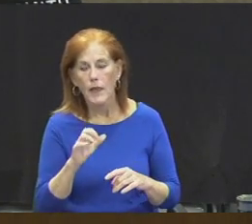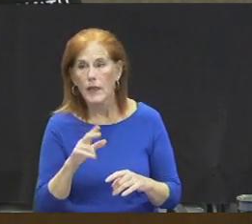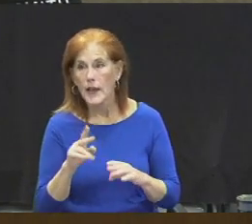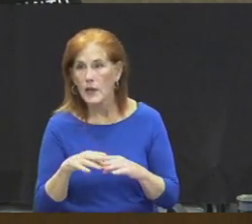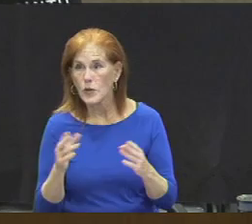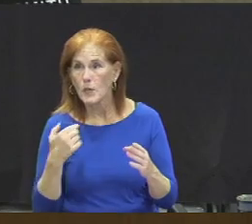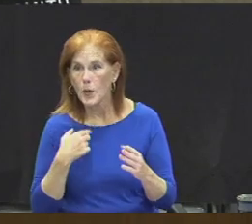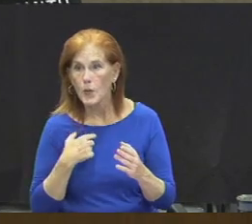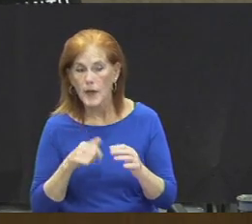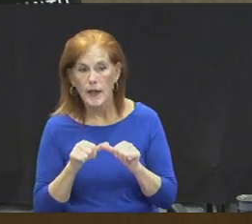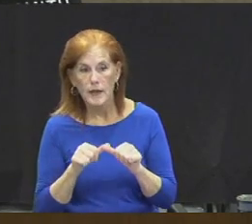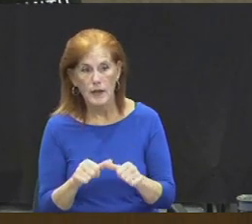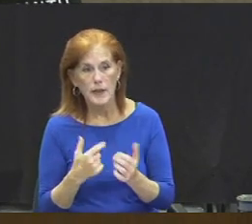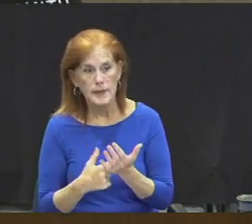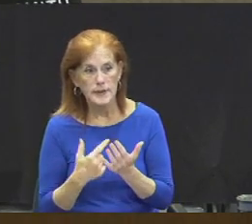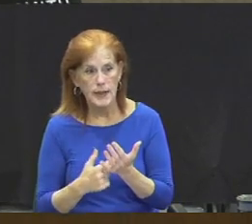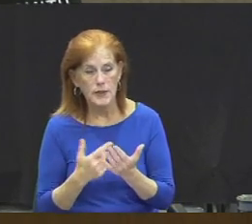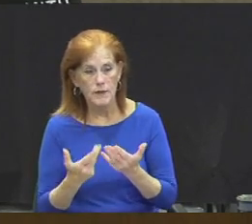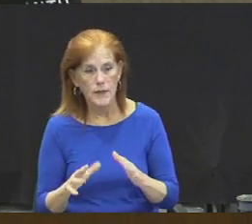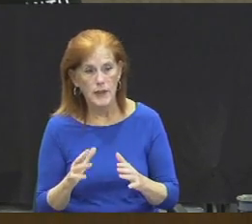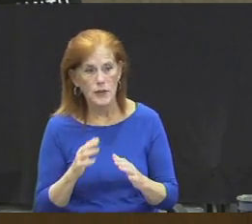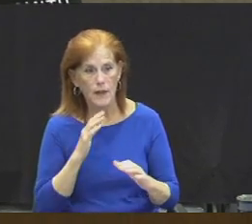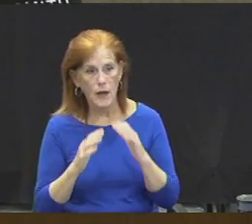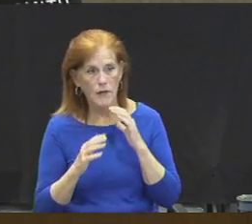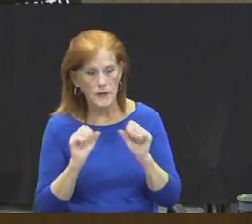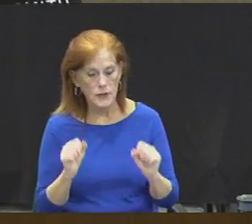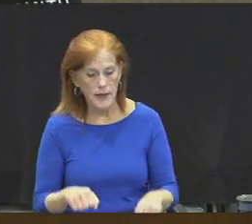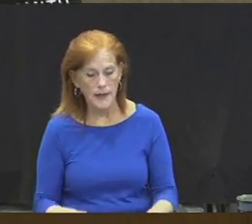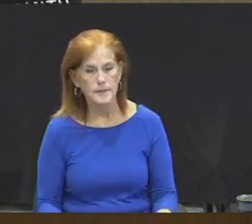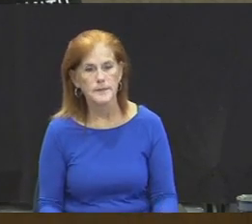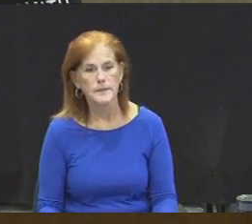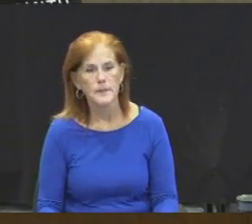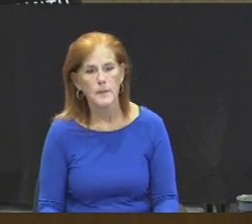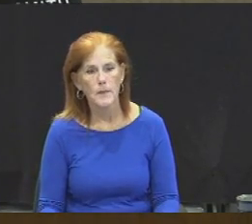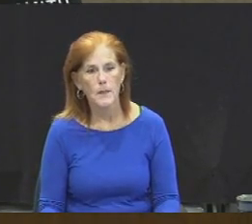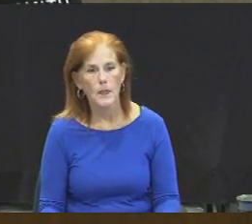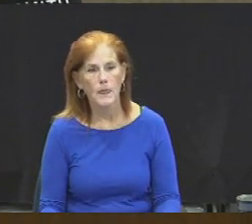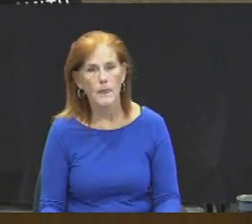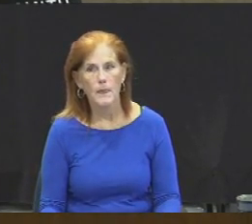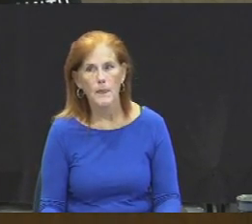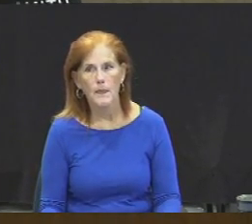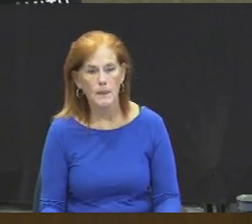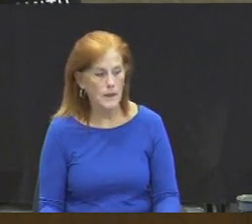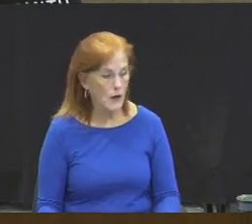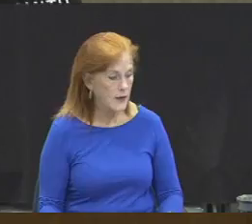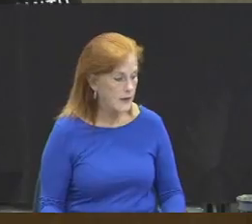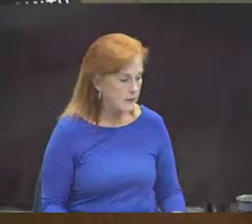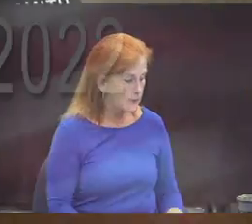so we can kind of finish up this conversation. Will we lose Rachel?